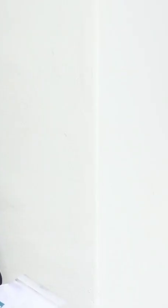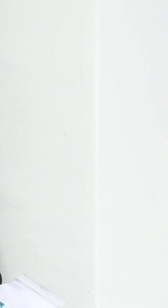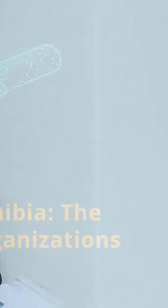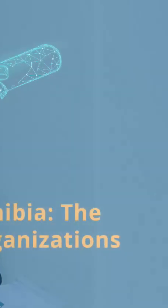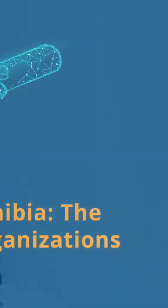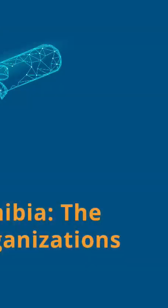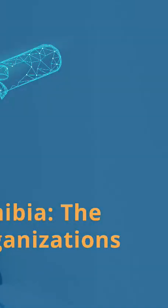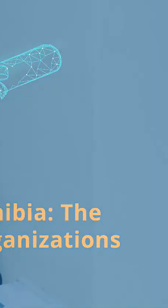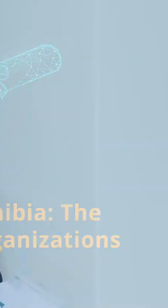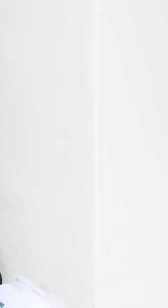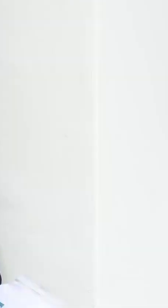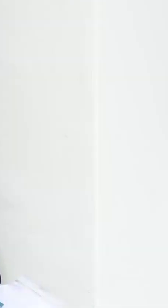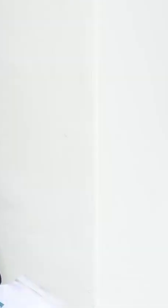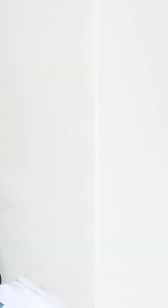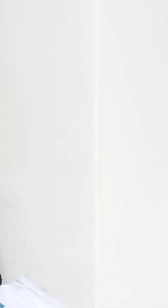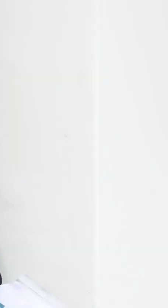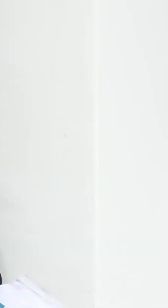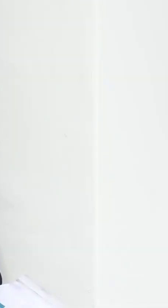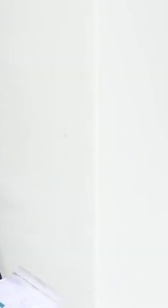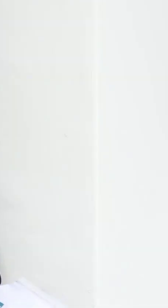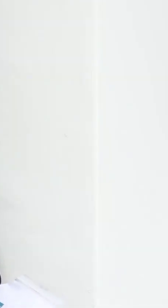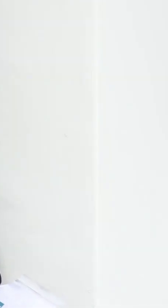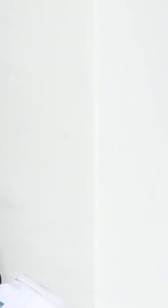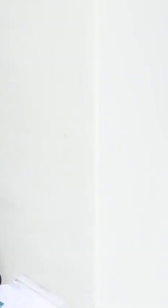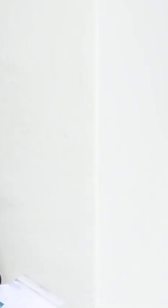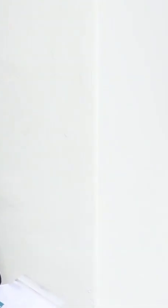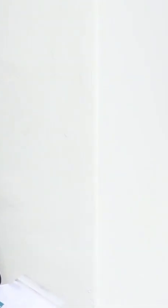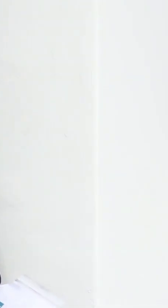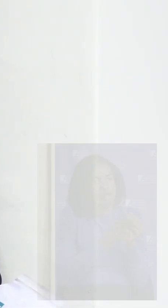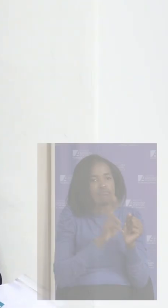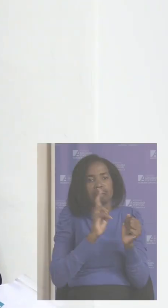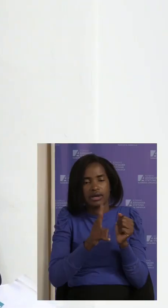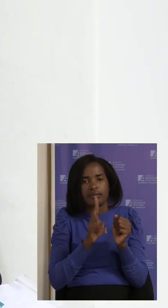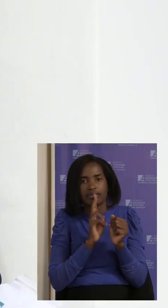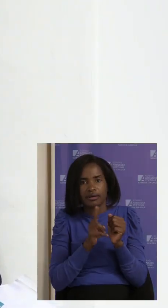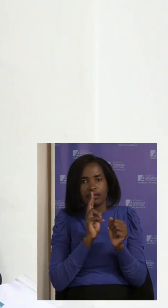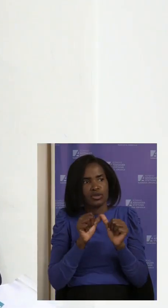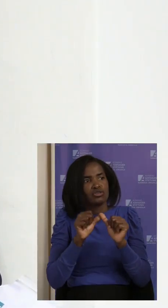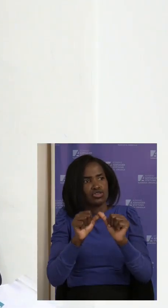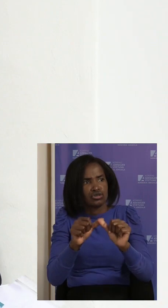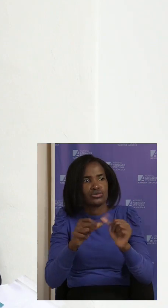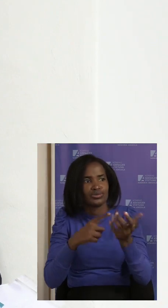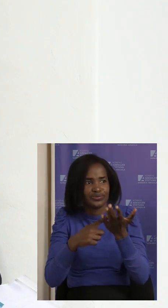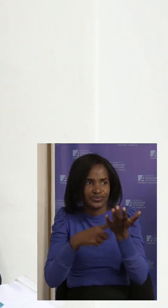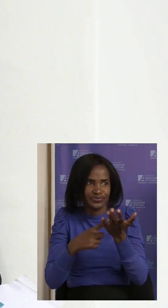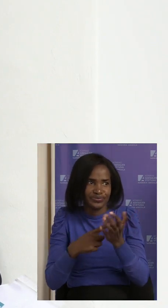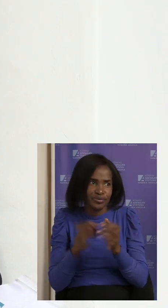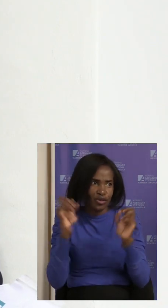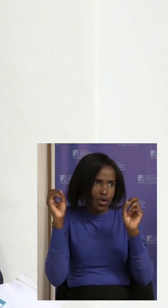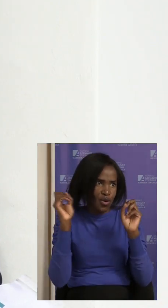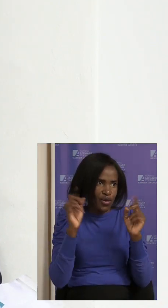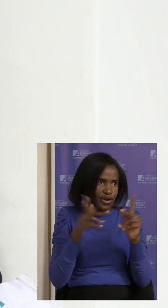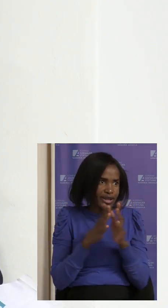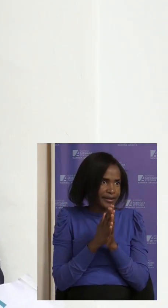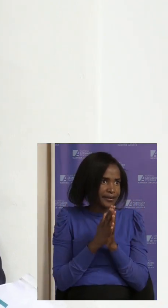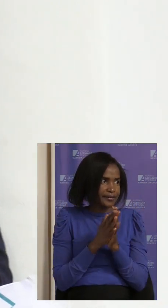get in touch, get the answers, keep the debate alive. All right, let's